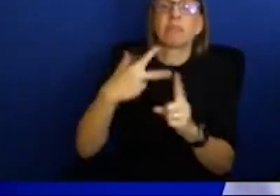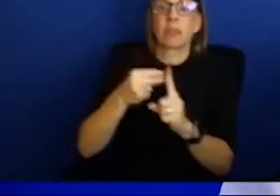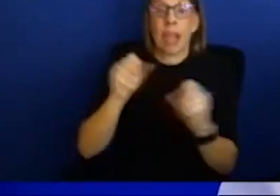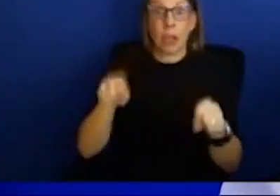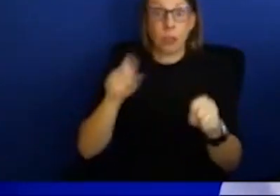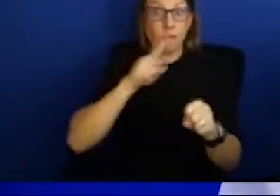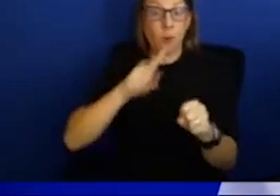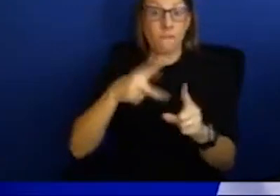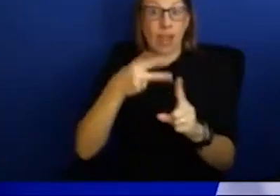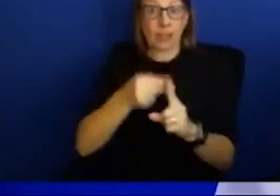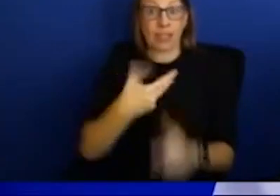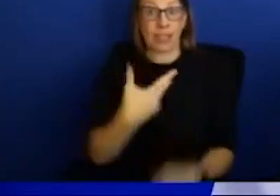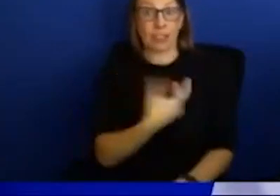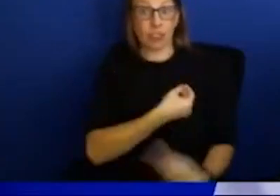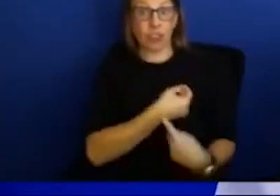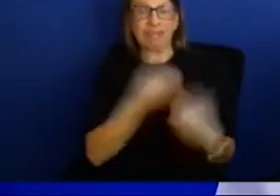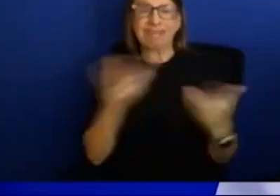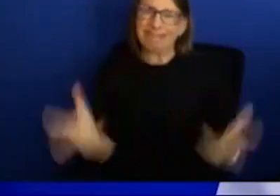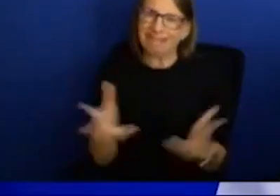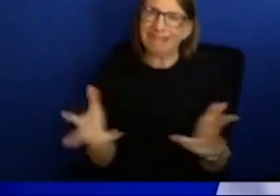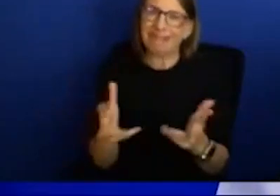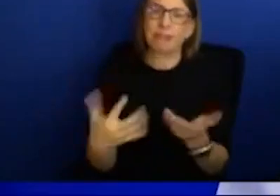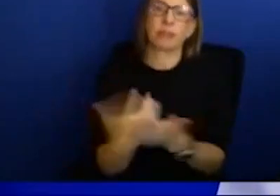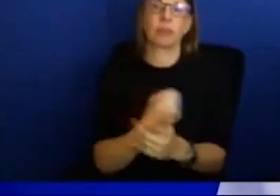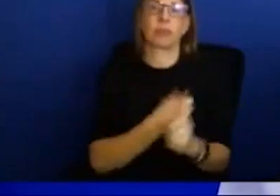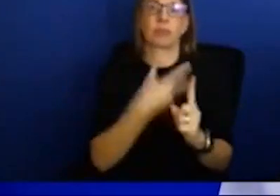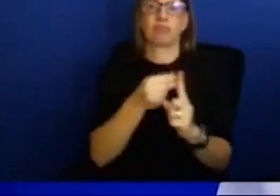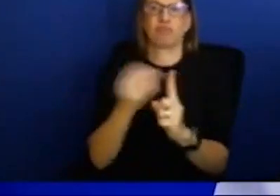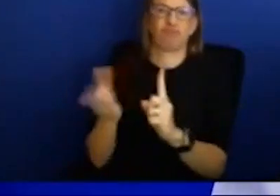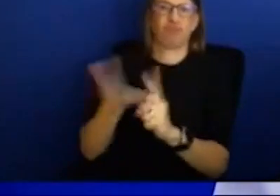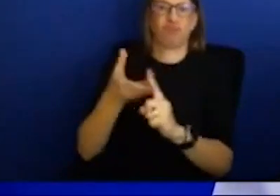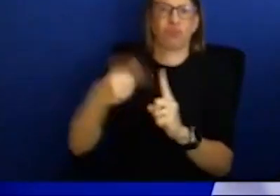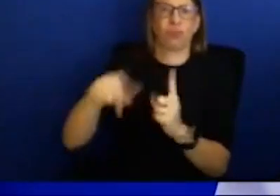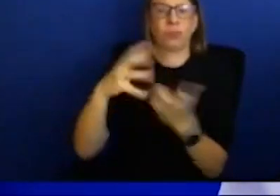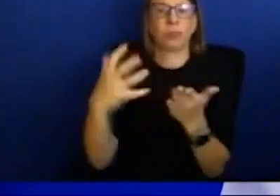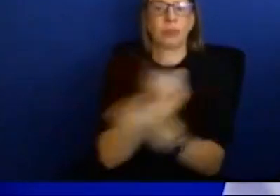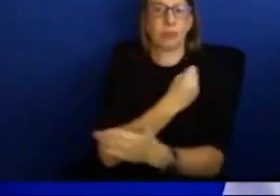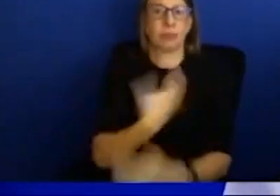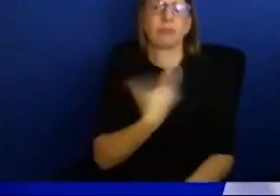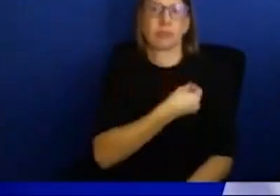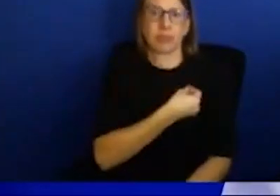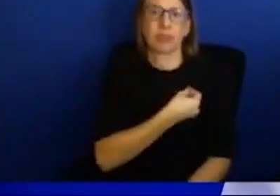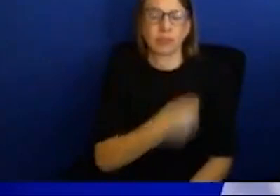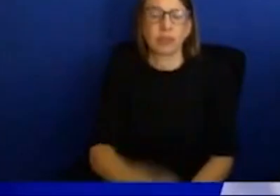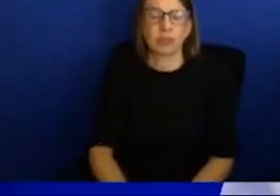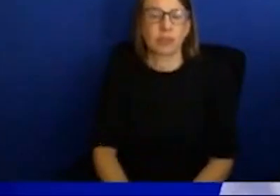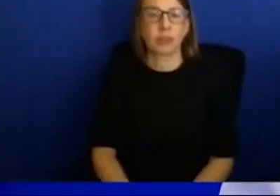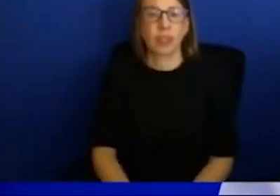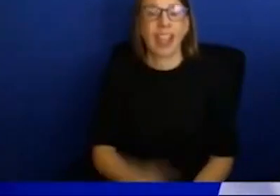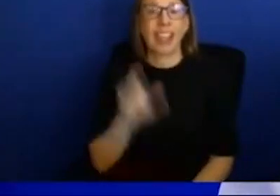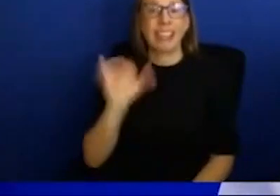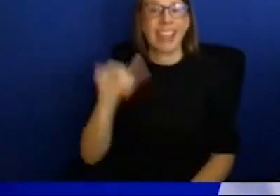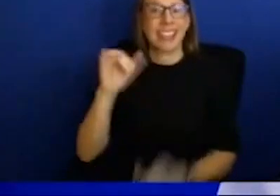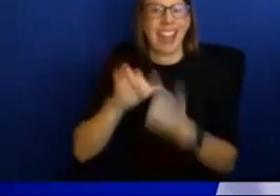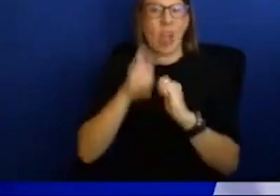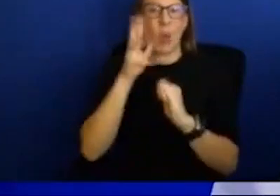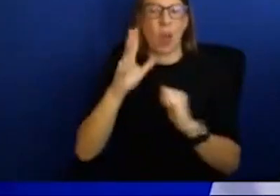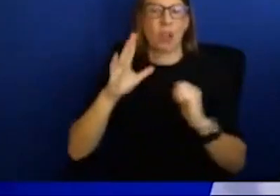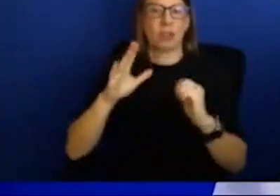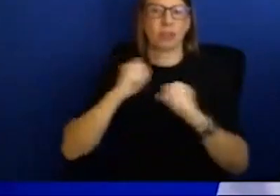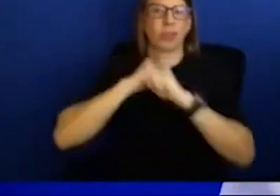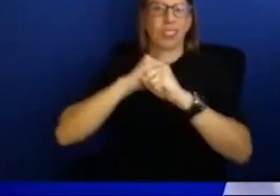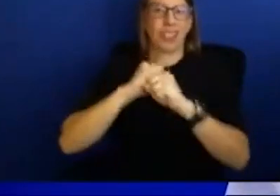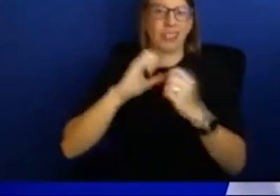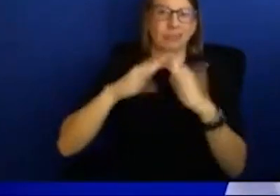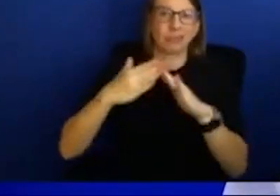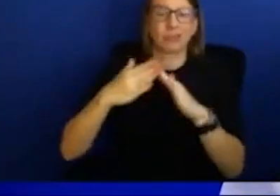vaccination, to get vaccinated. And that is really where we are going to keep our community protected, keep our economy protected, people working,